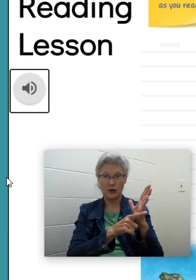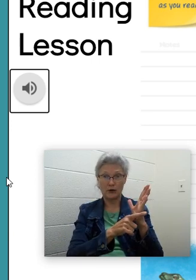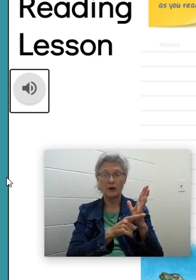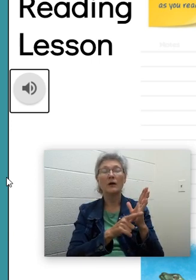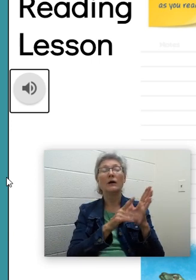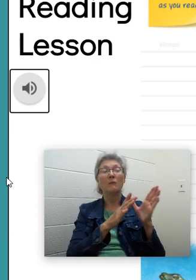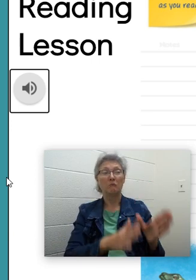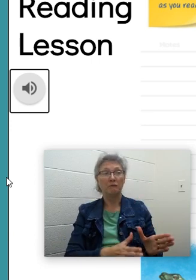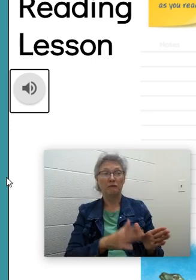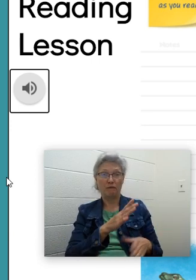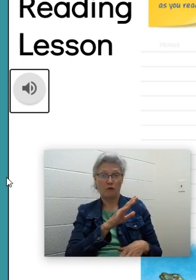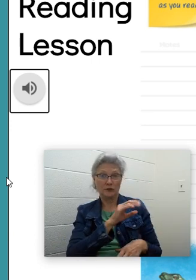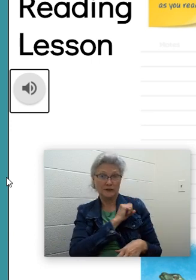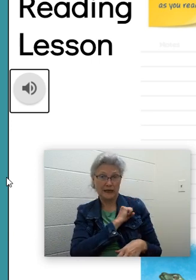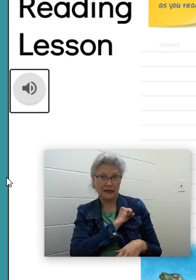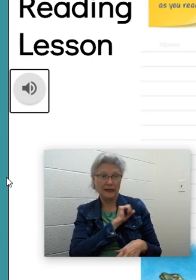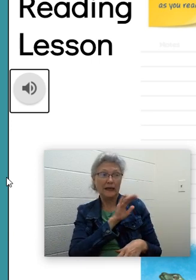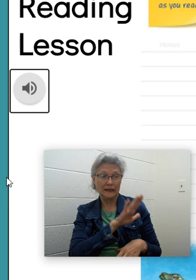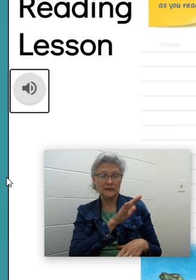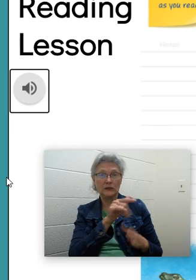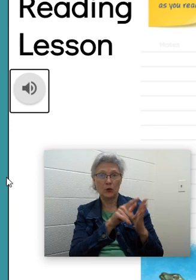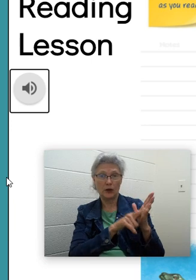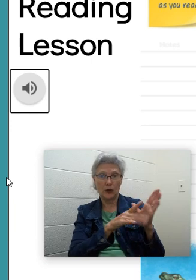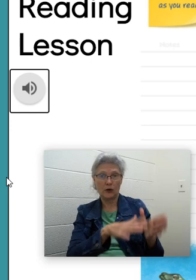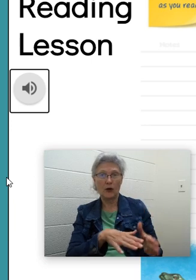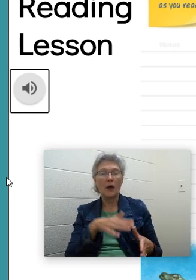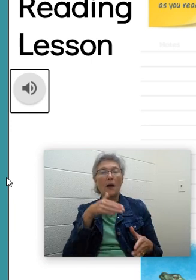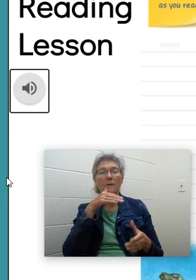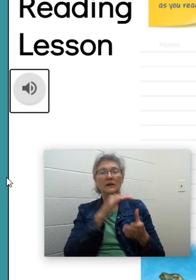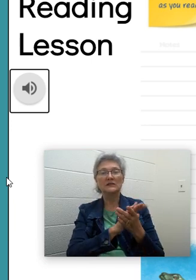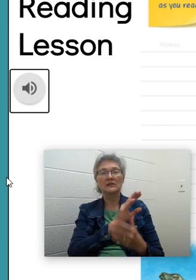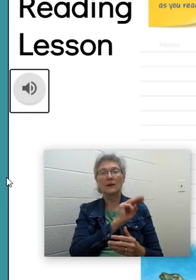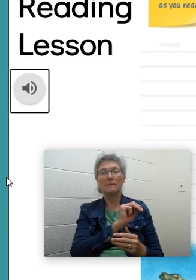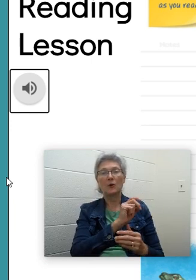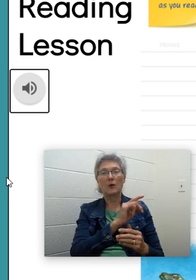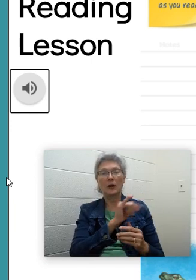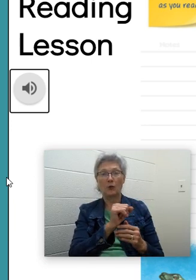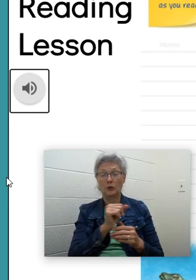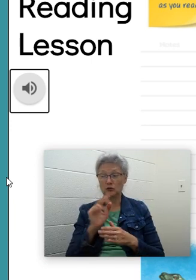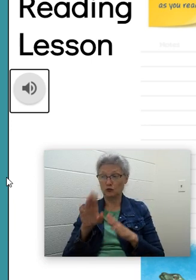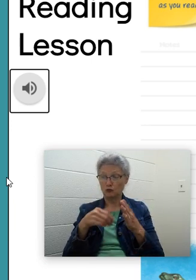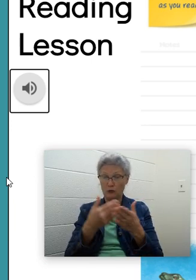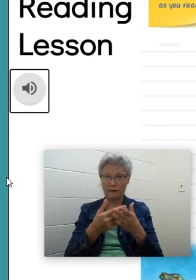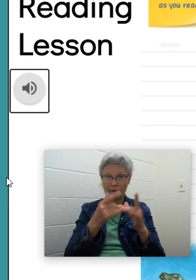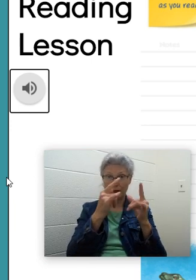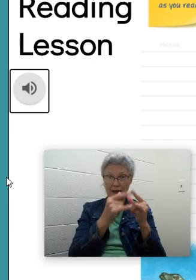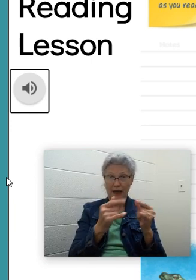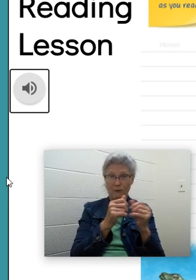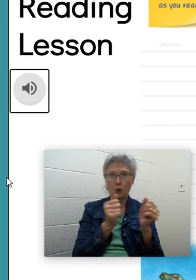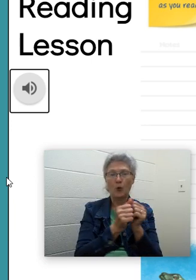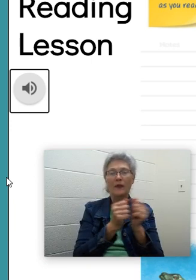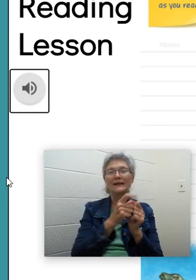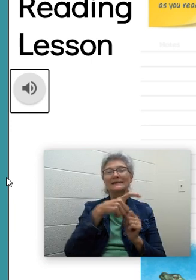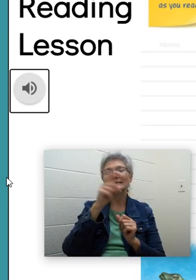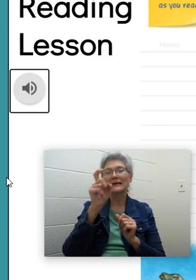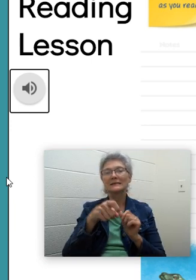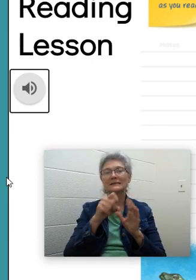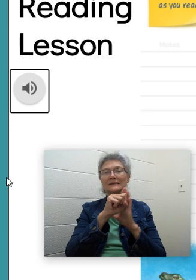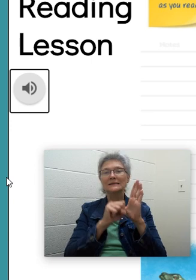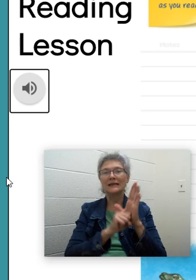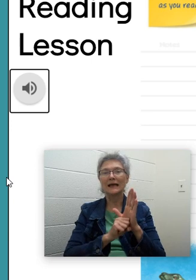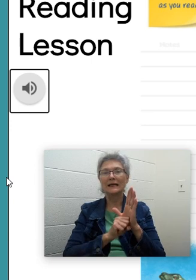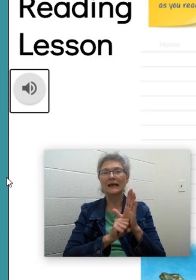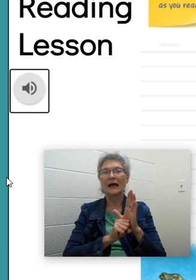arrives at the camp with Texas Attorney General, has finally managed to secure Stanley's release,